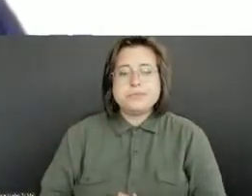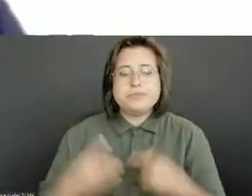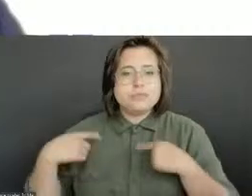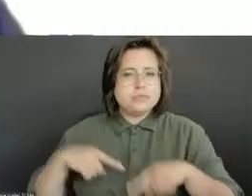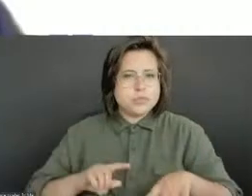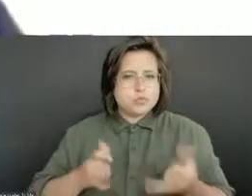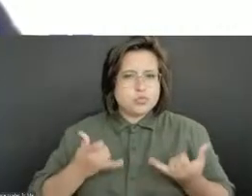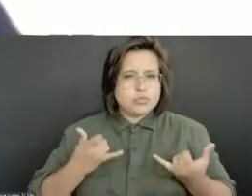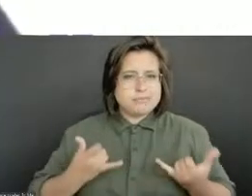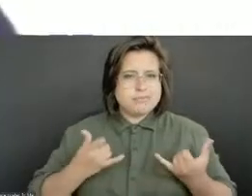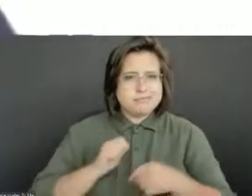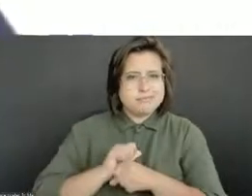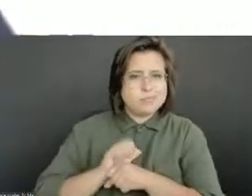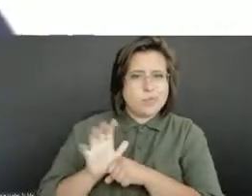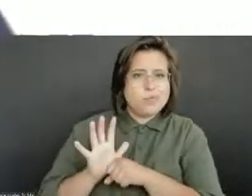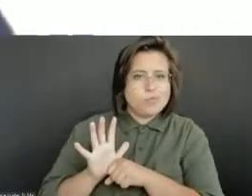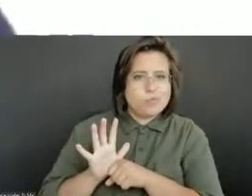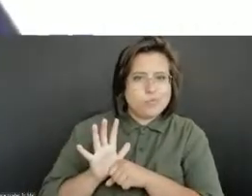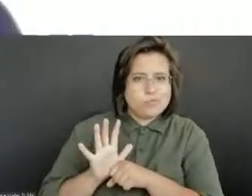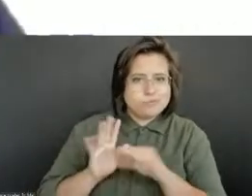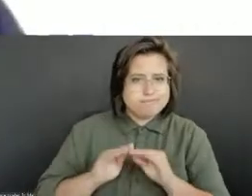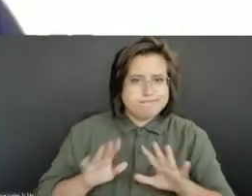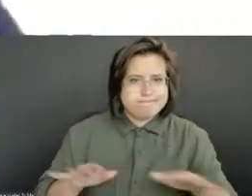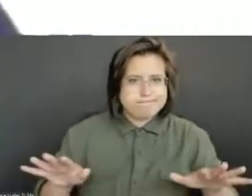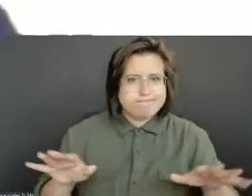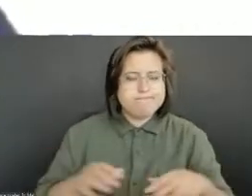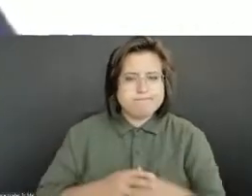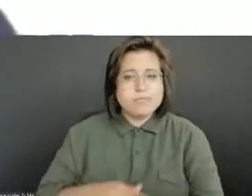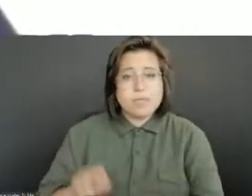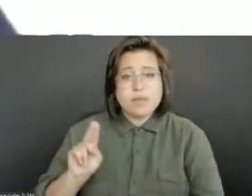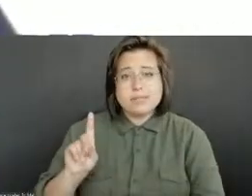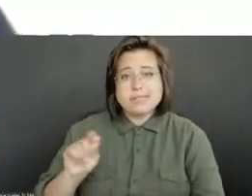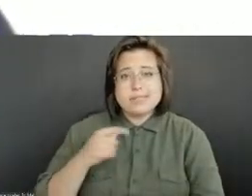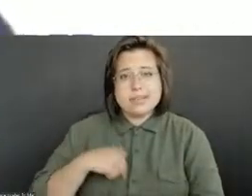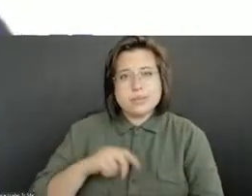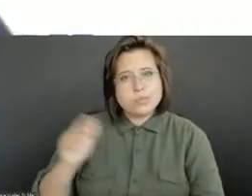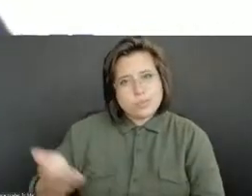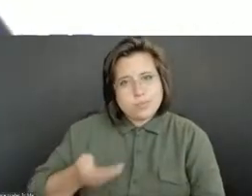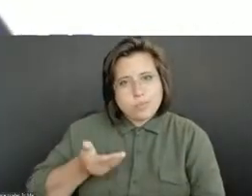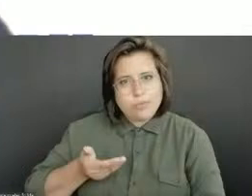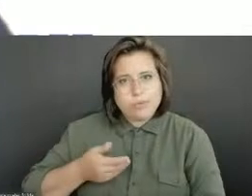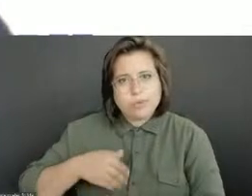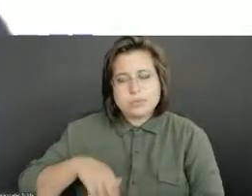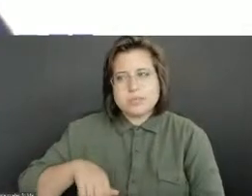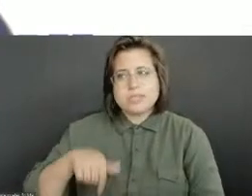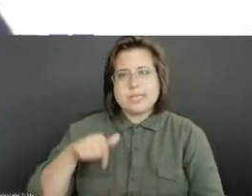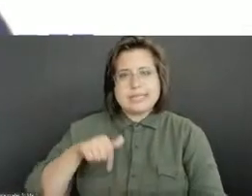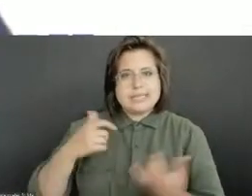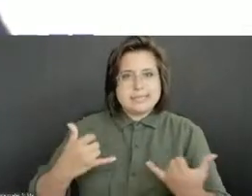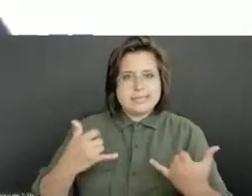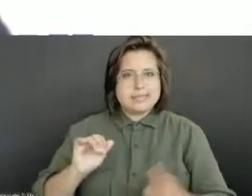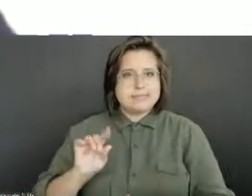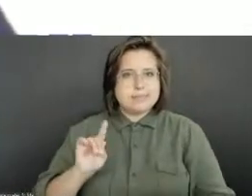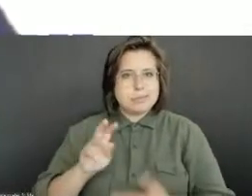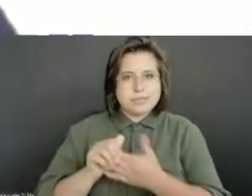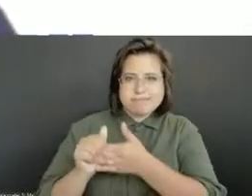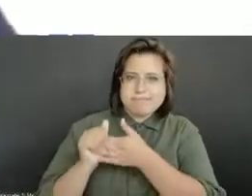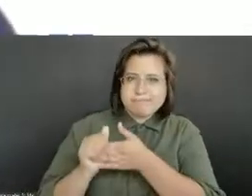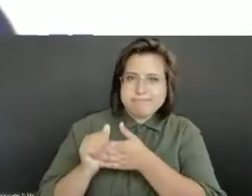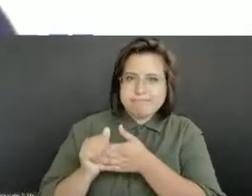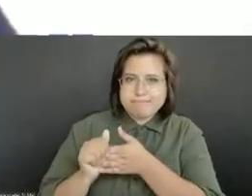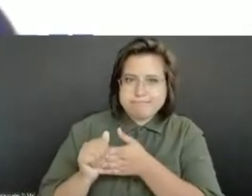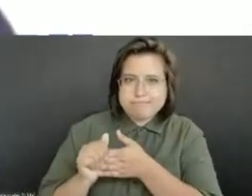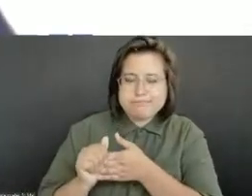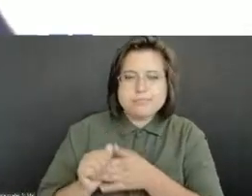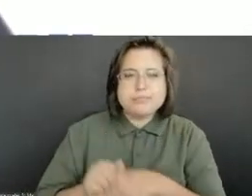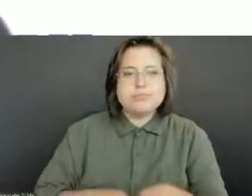time of the COVID-19 pandemic, the NDA welcomes this administration's leadership in